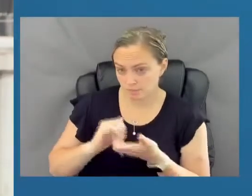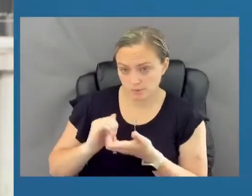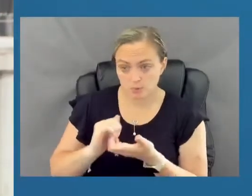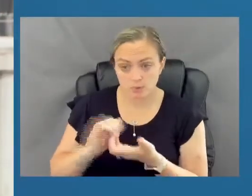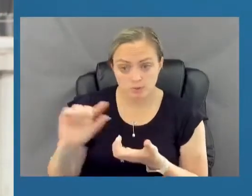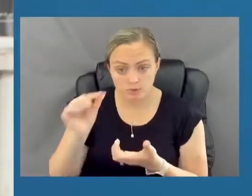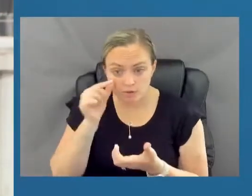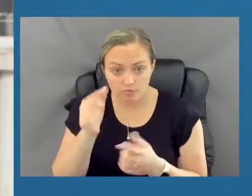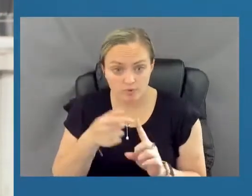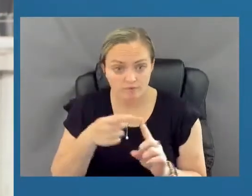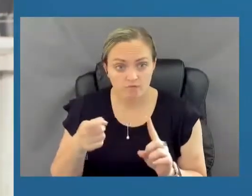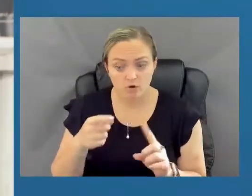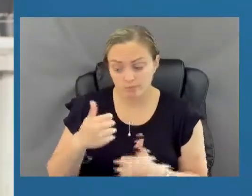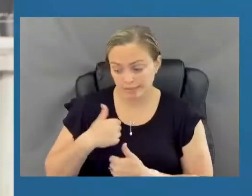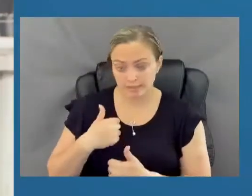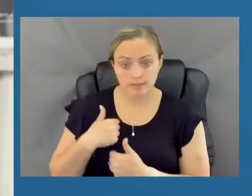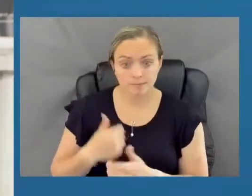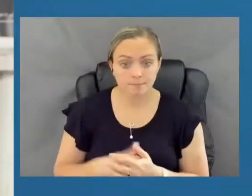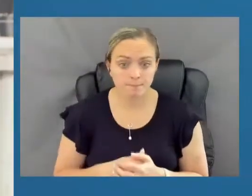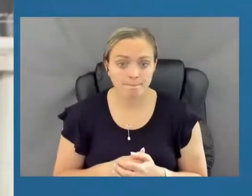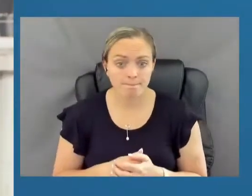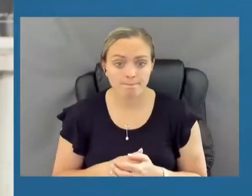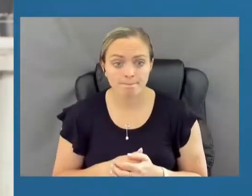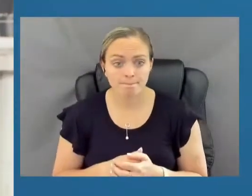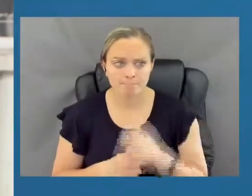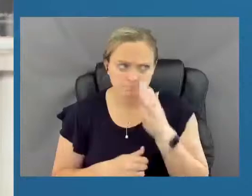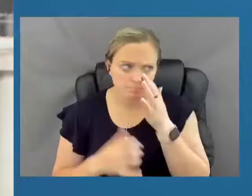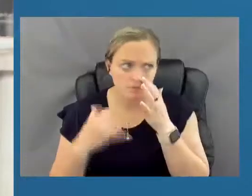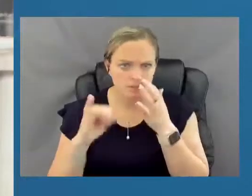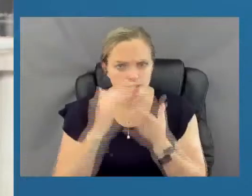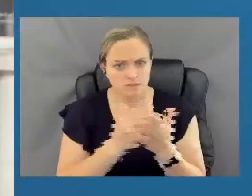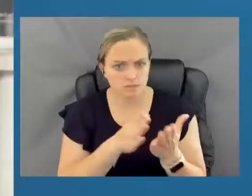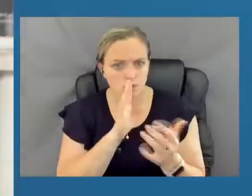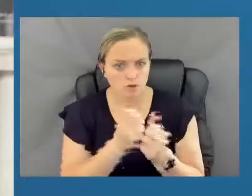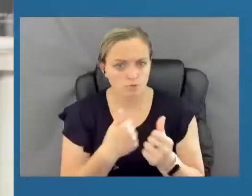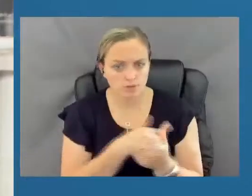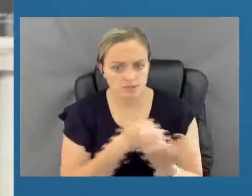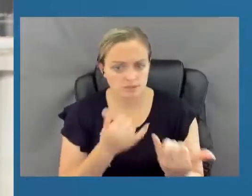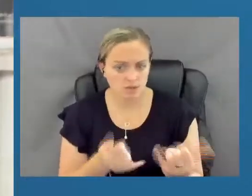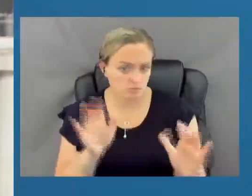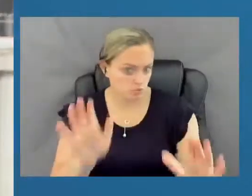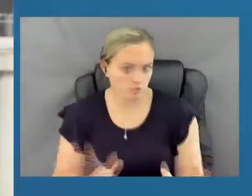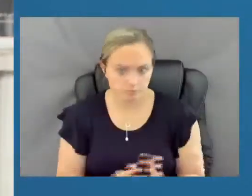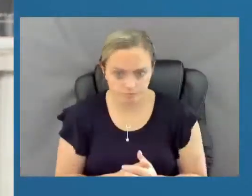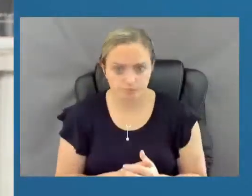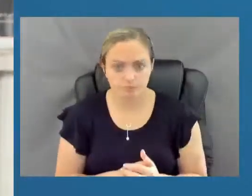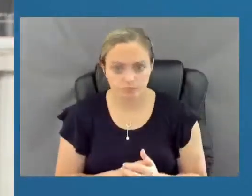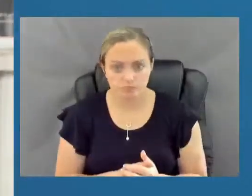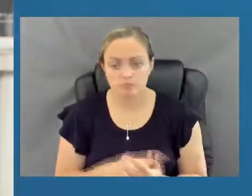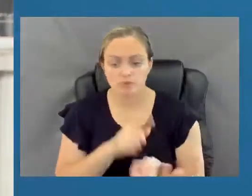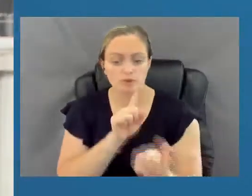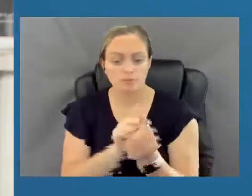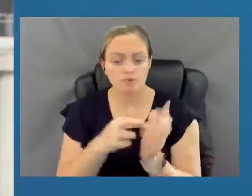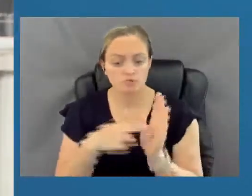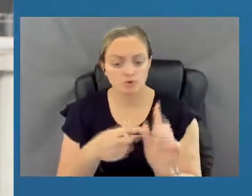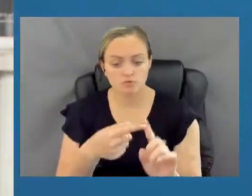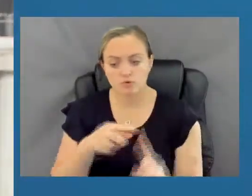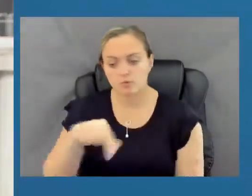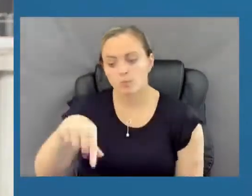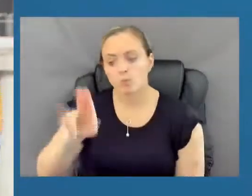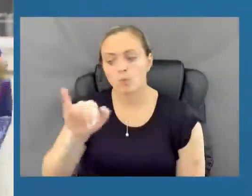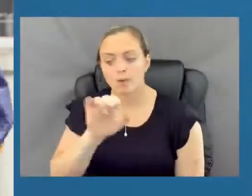from Canada. Actually, there's still some talking to us. It was great. I met representatives from Quebec to talk